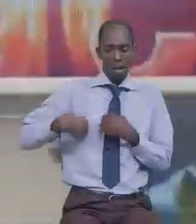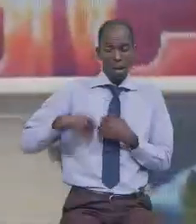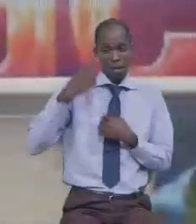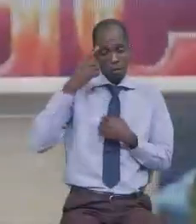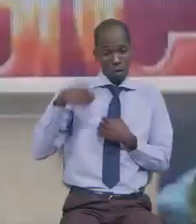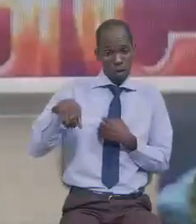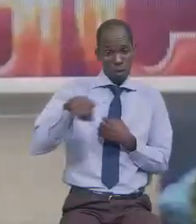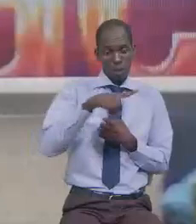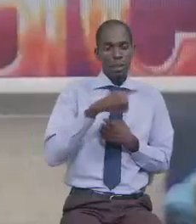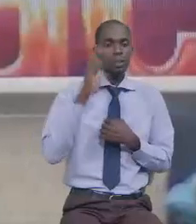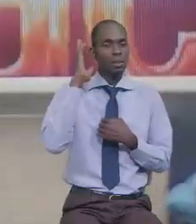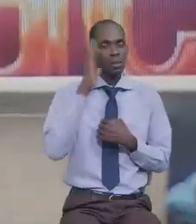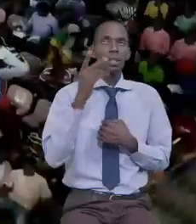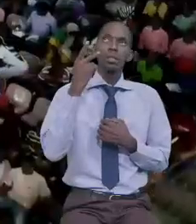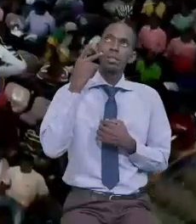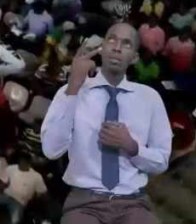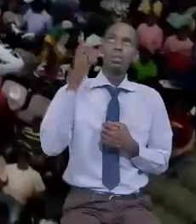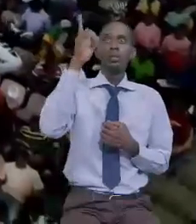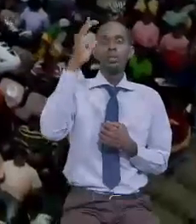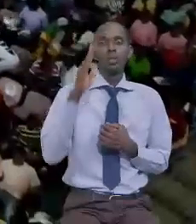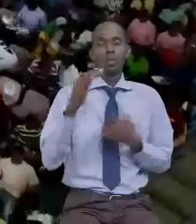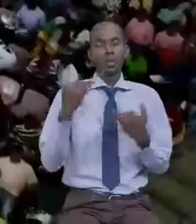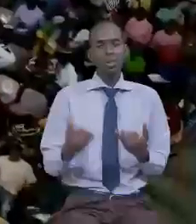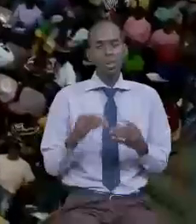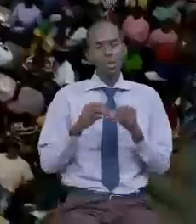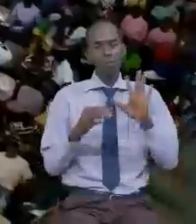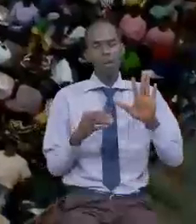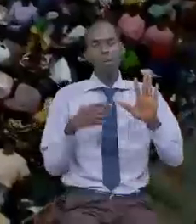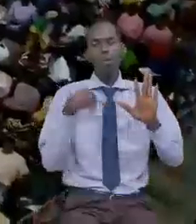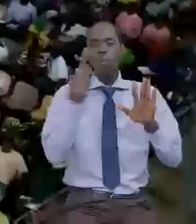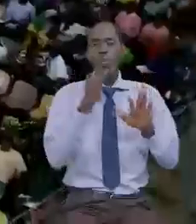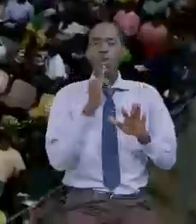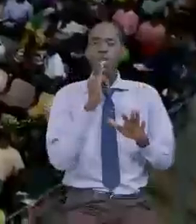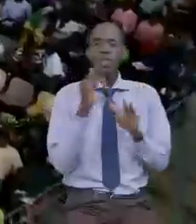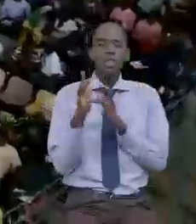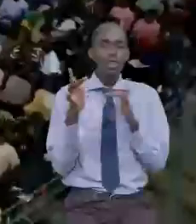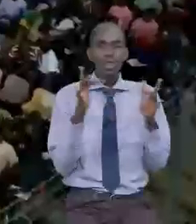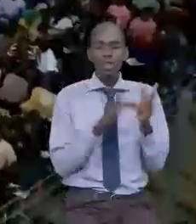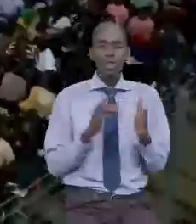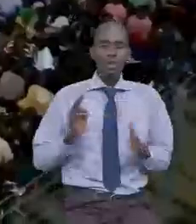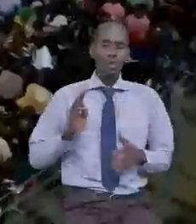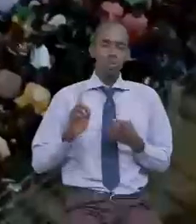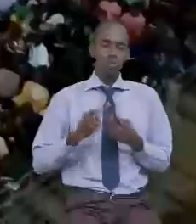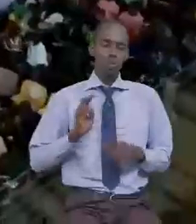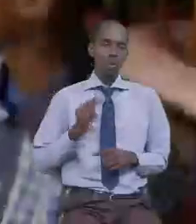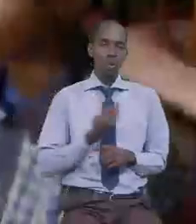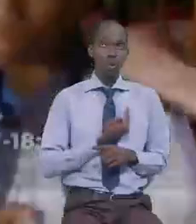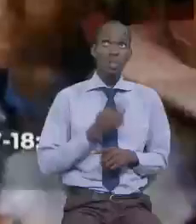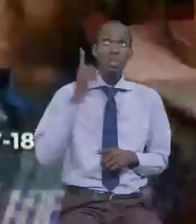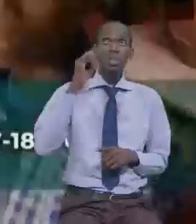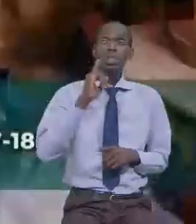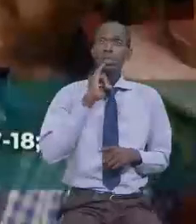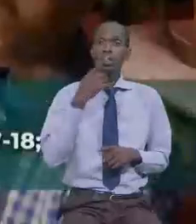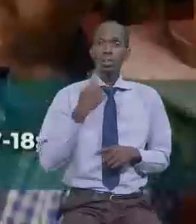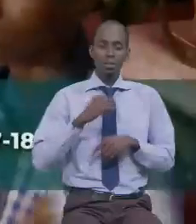now to number five, who Jesus is to us. In the succor, in